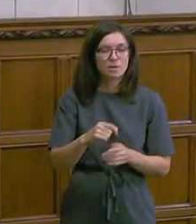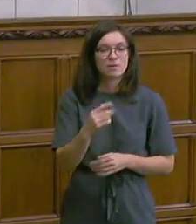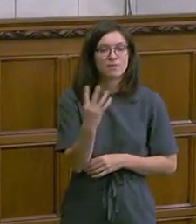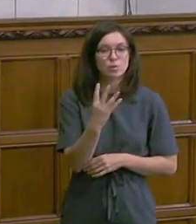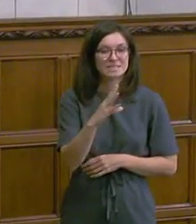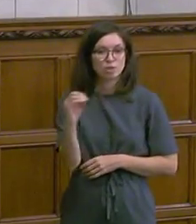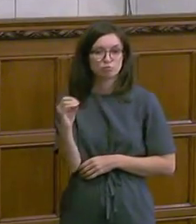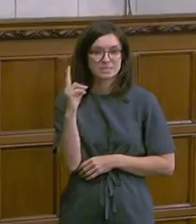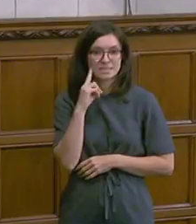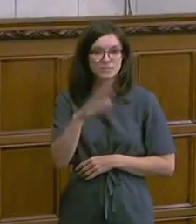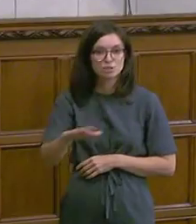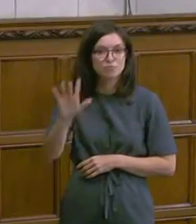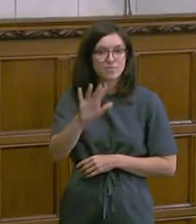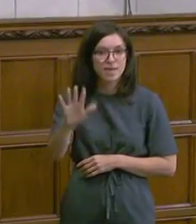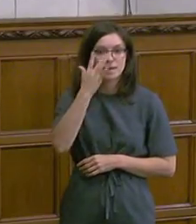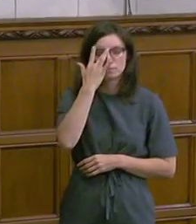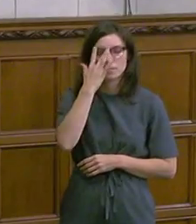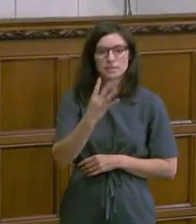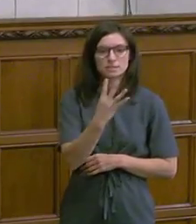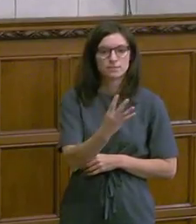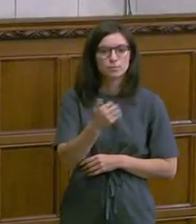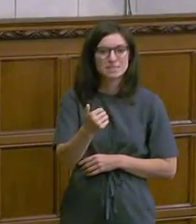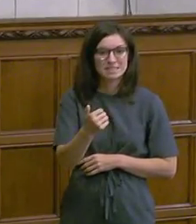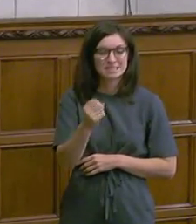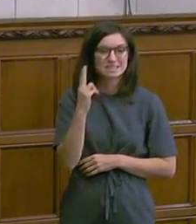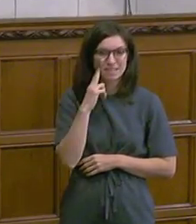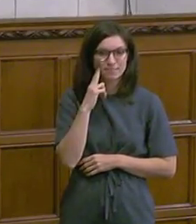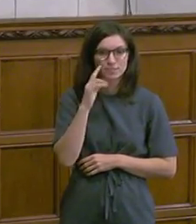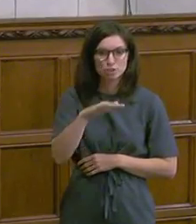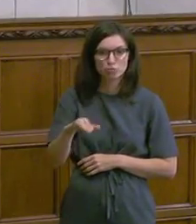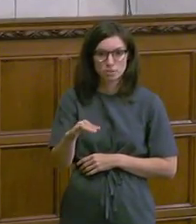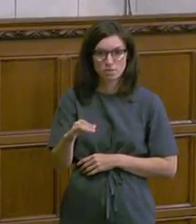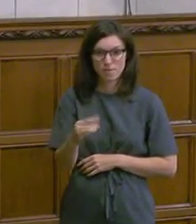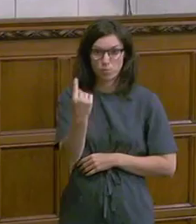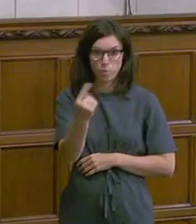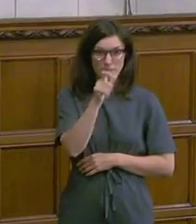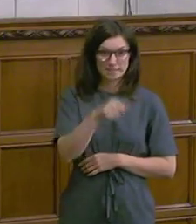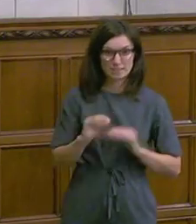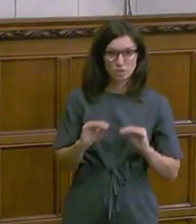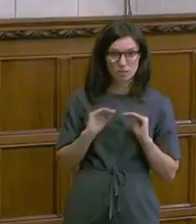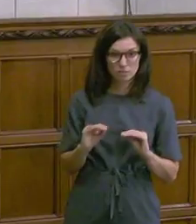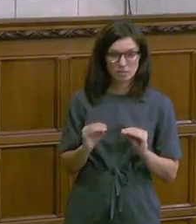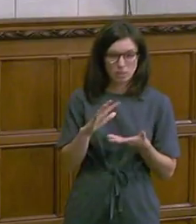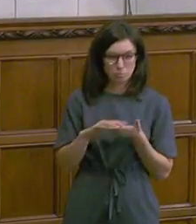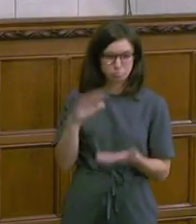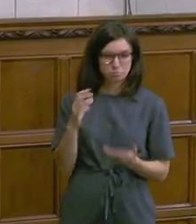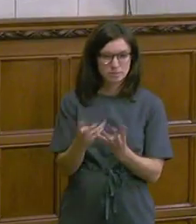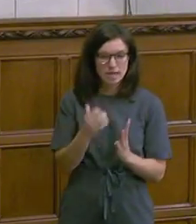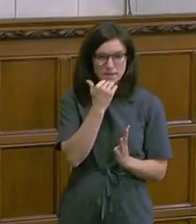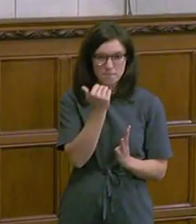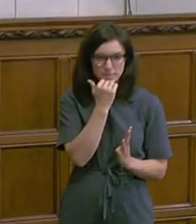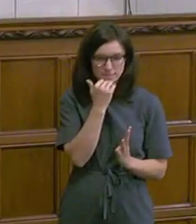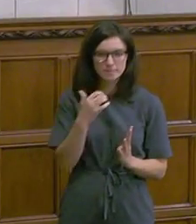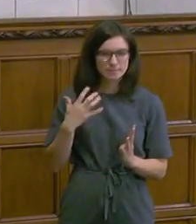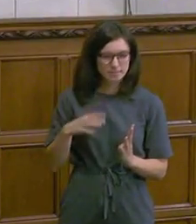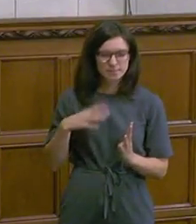and if you do a quick figure on that, that's 46 deaf children per teacher. So it just doesn't add up. It's impossible to try and deliver a system varying from the moderate